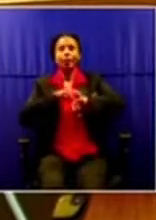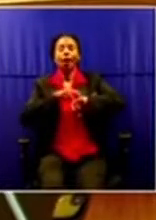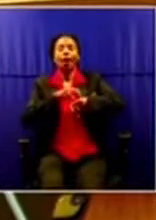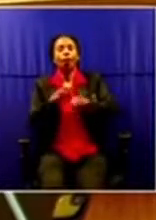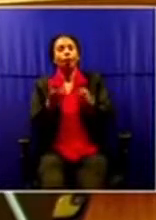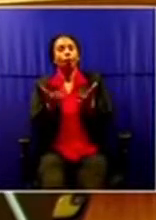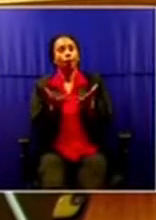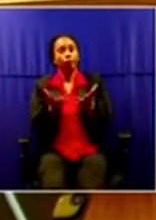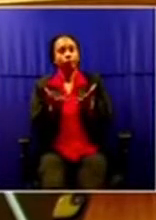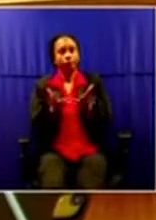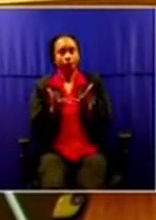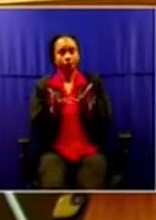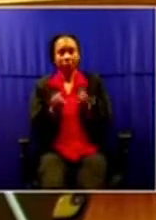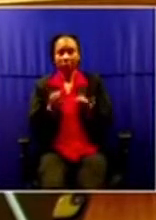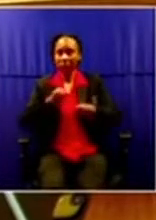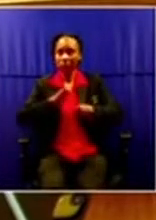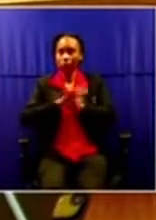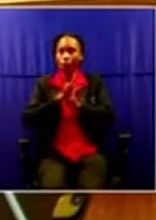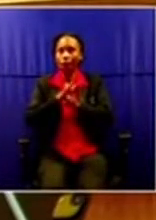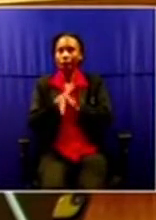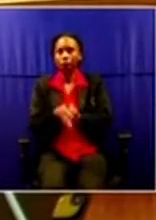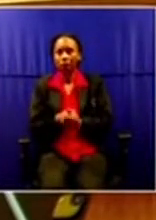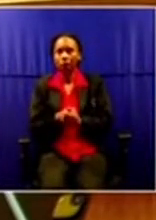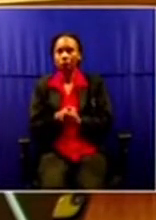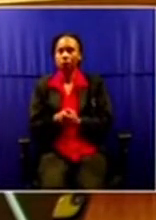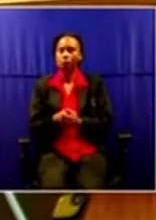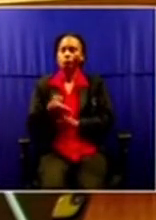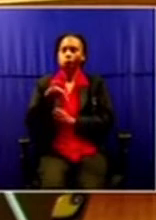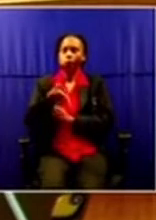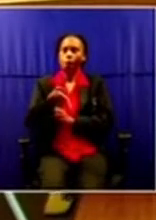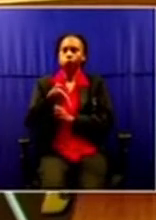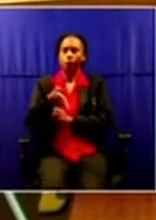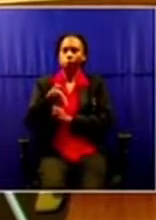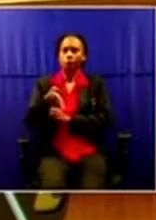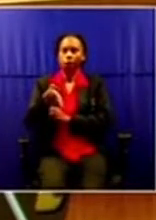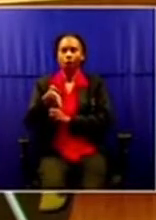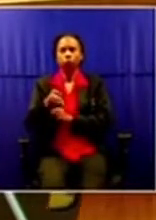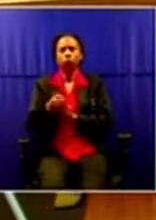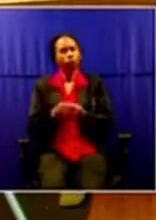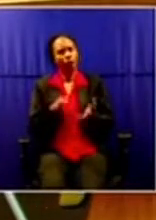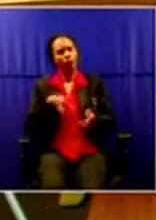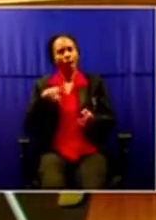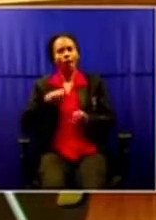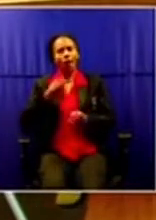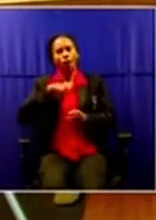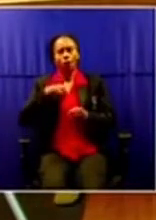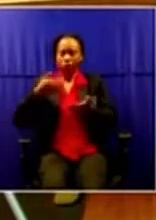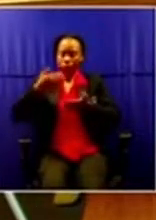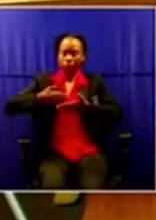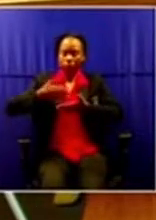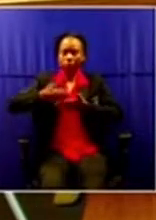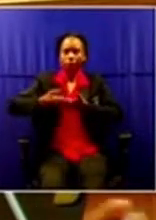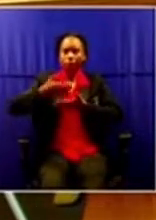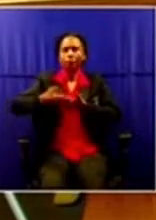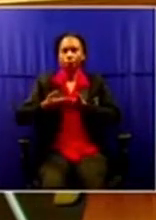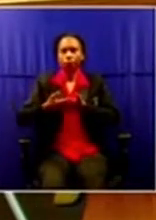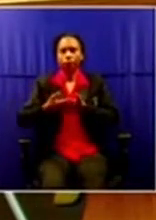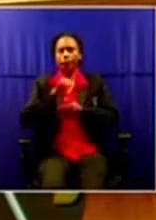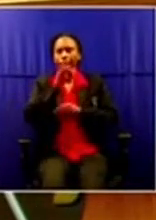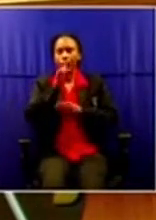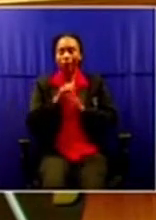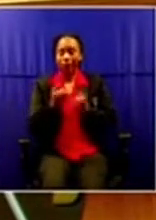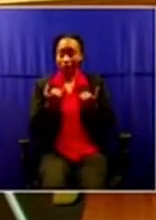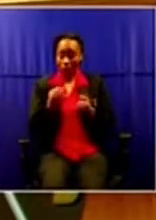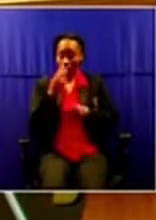pandemics may become more frequent in our lives. And we must therefore be resilient